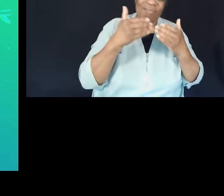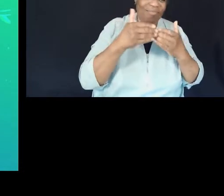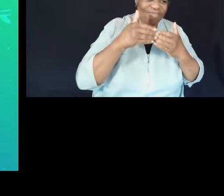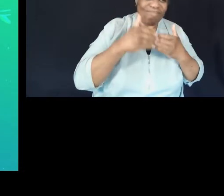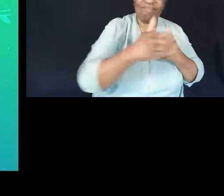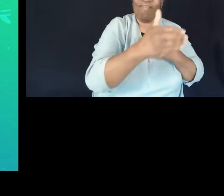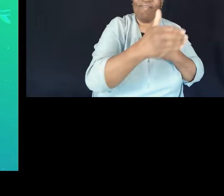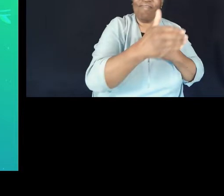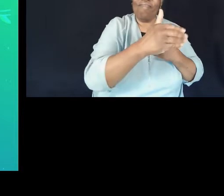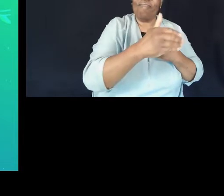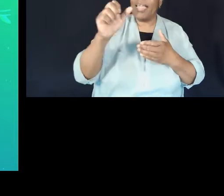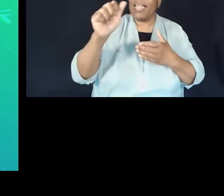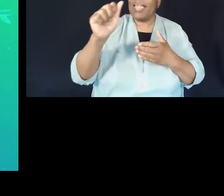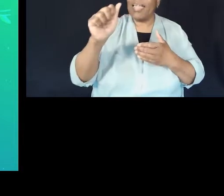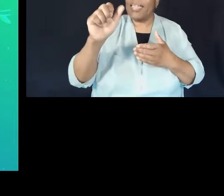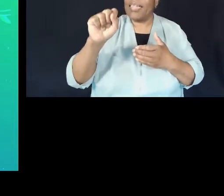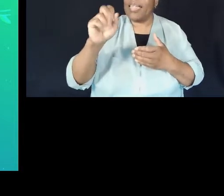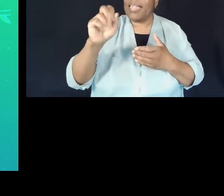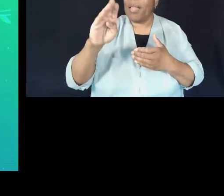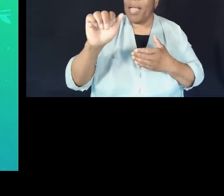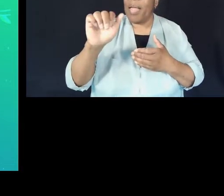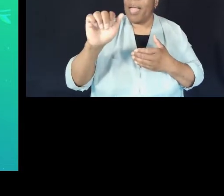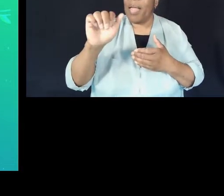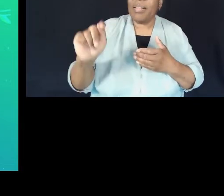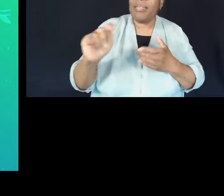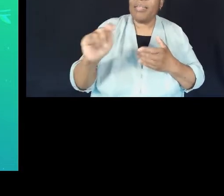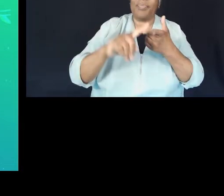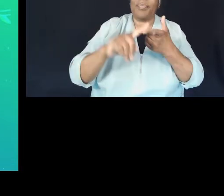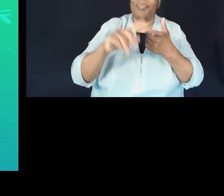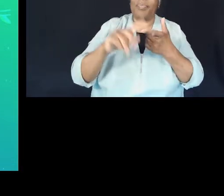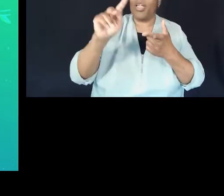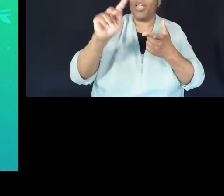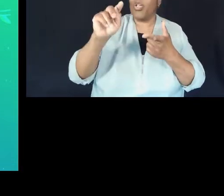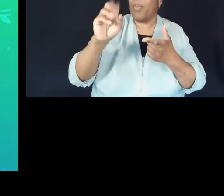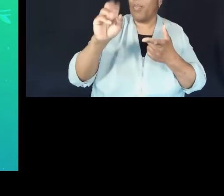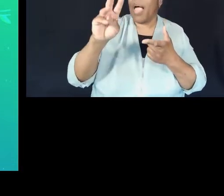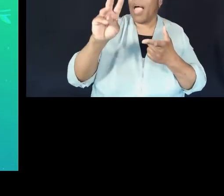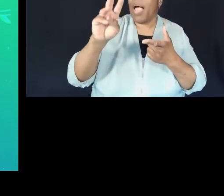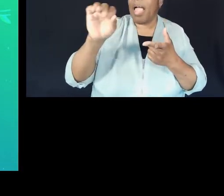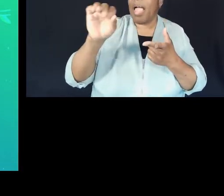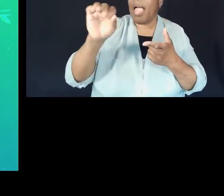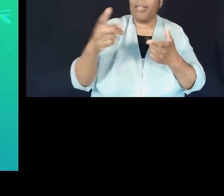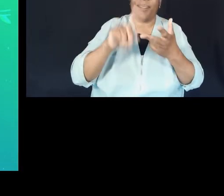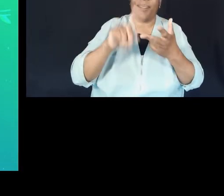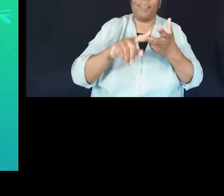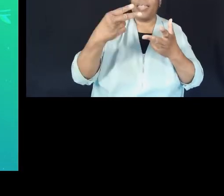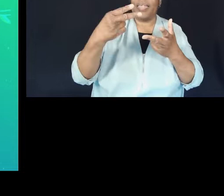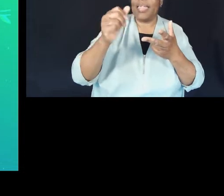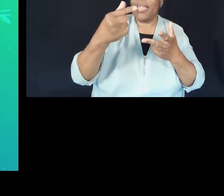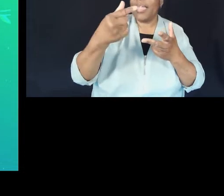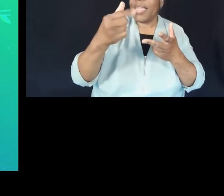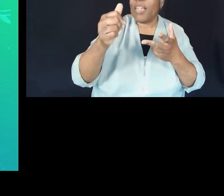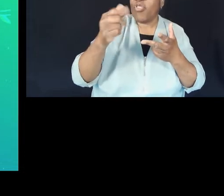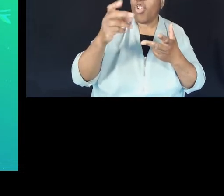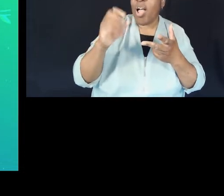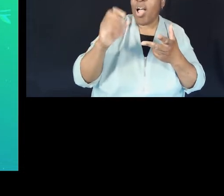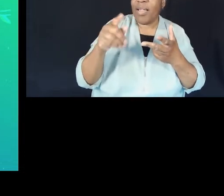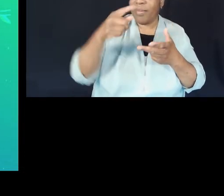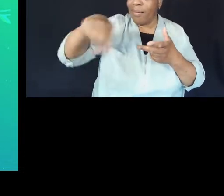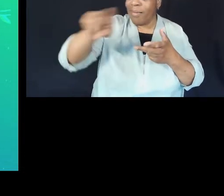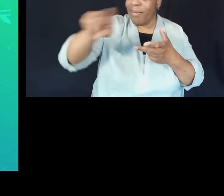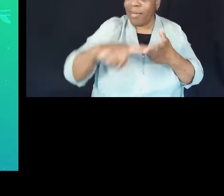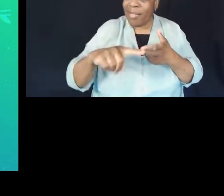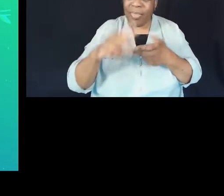the Horonite, and Tobiah, the Amorite official, and Geshan, the Arab heard about it, they mocked and ridiculed